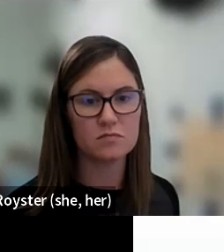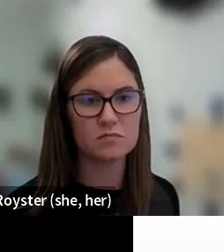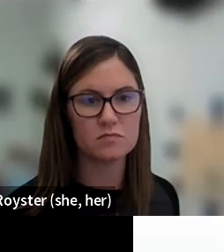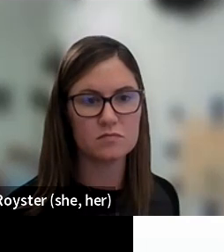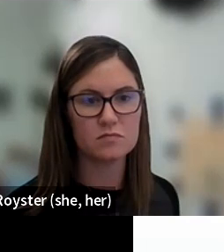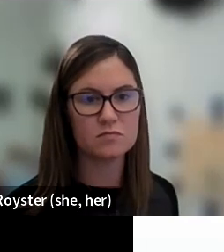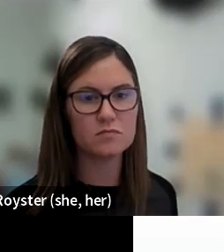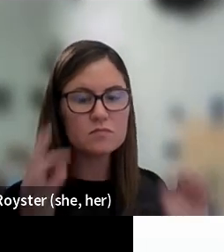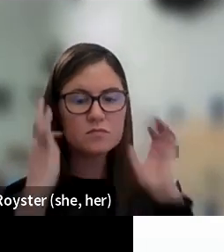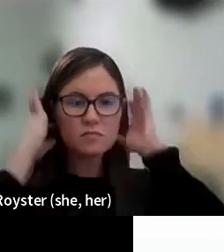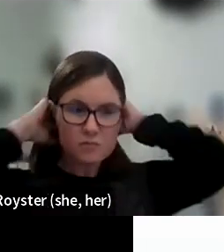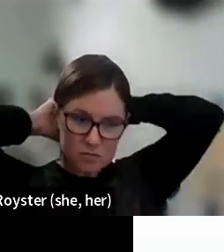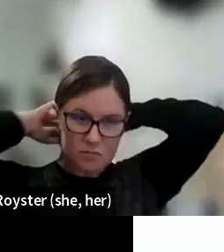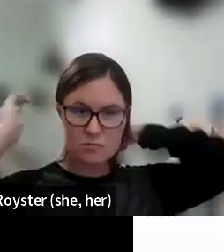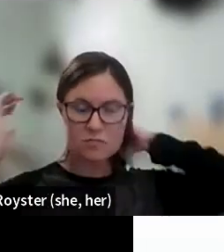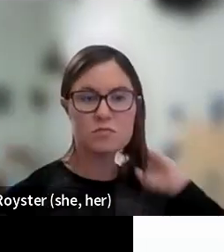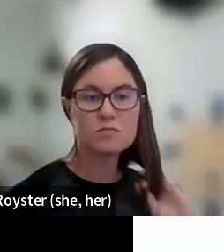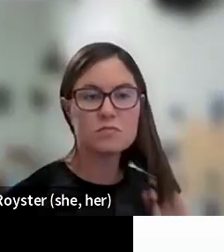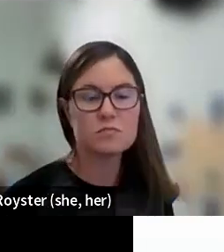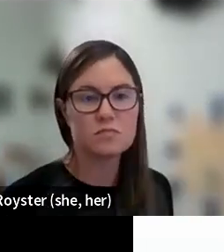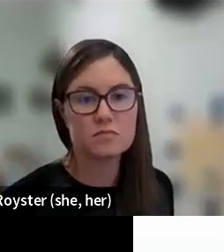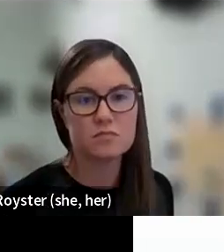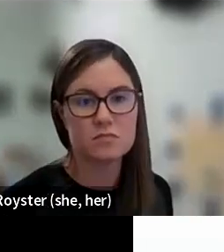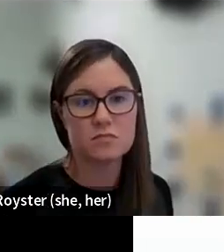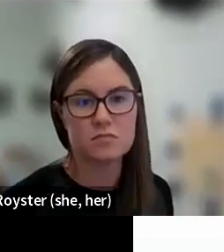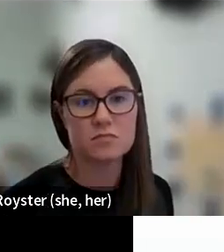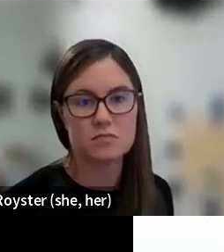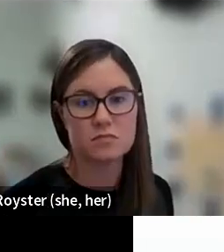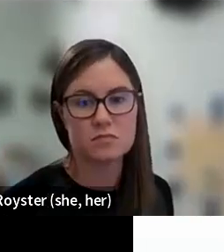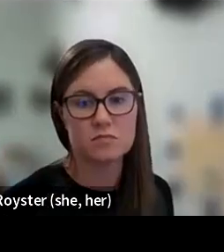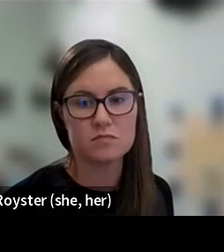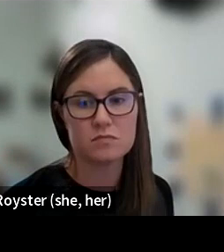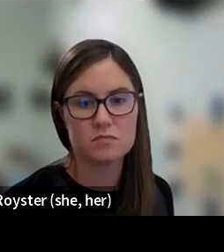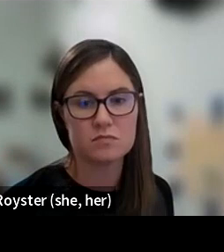Does anyone here not rely on public education, maybe?